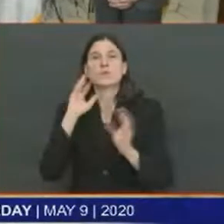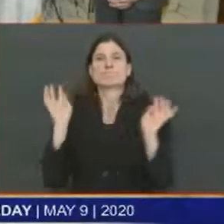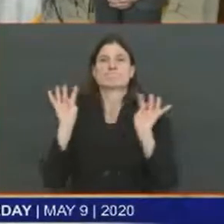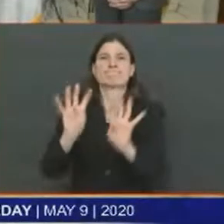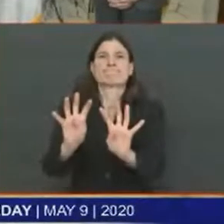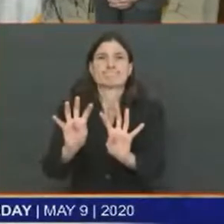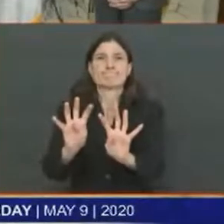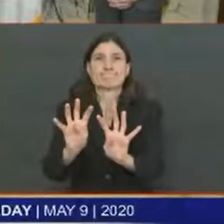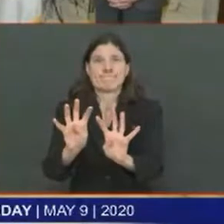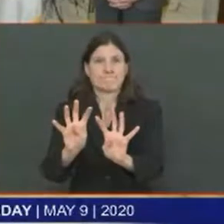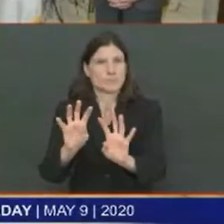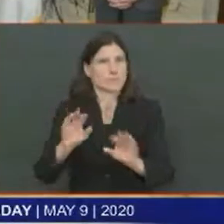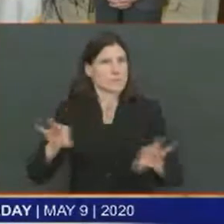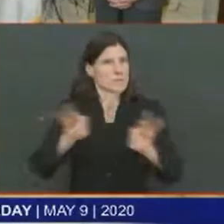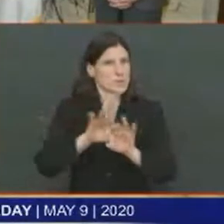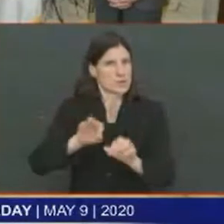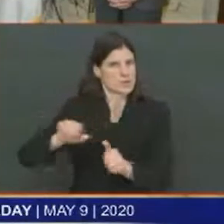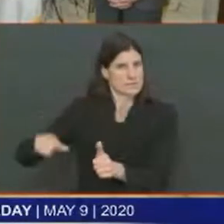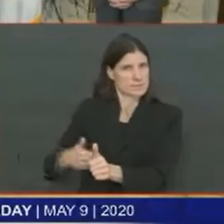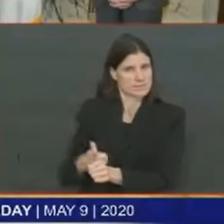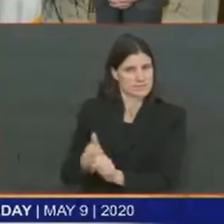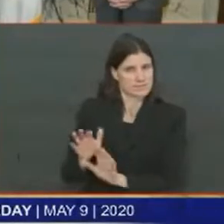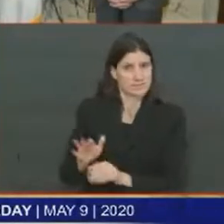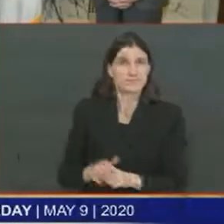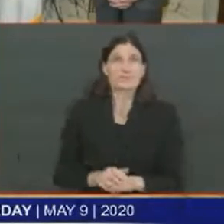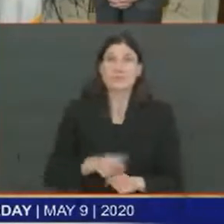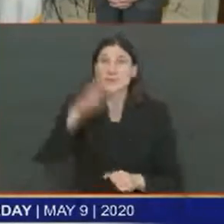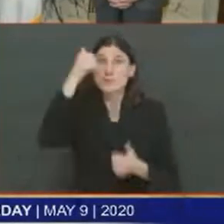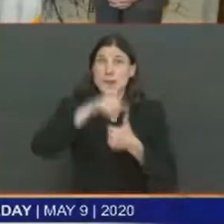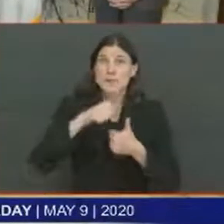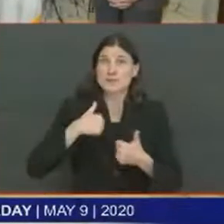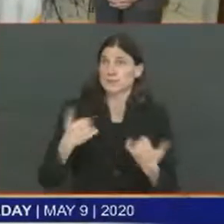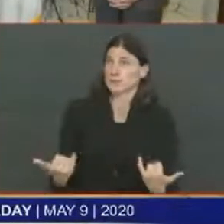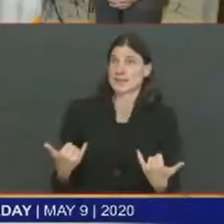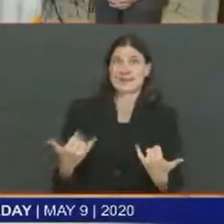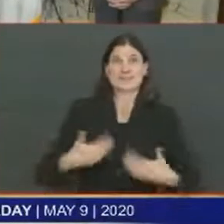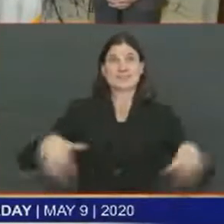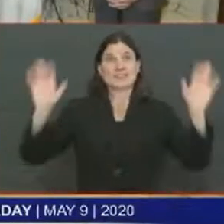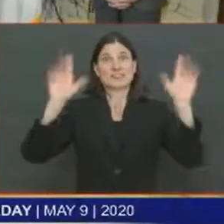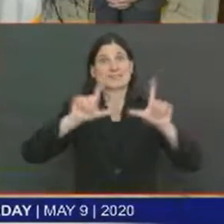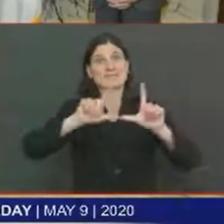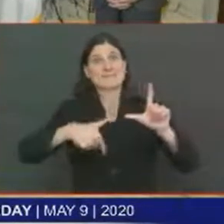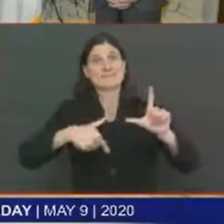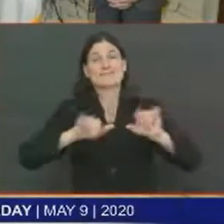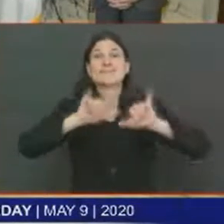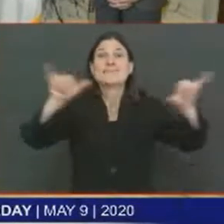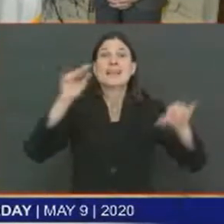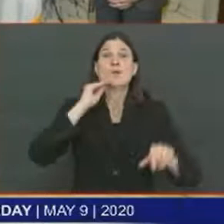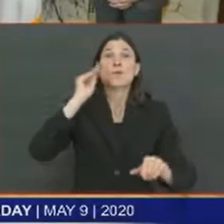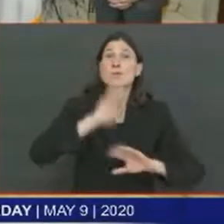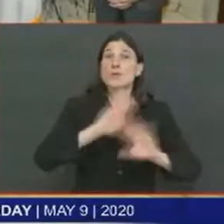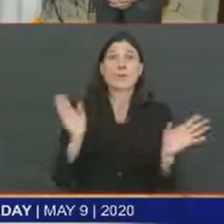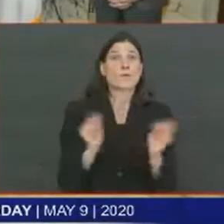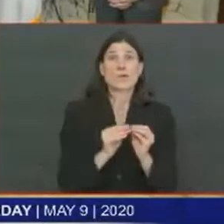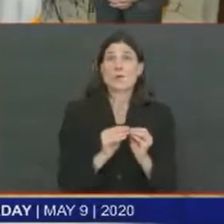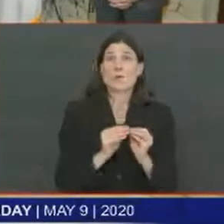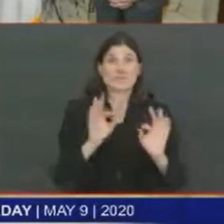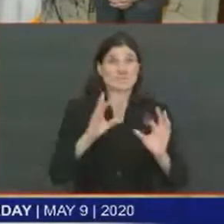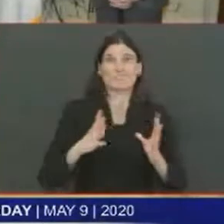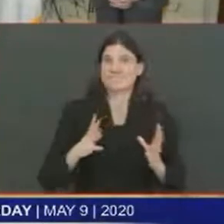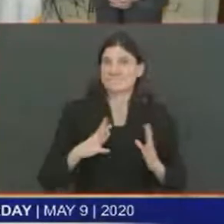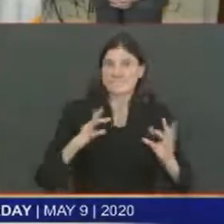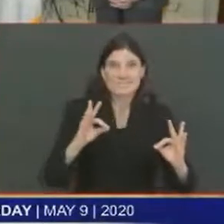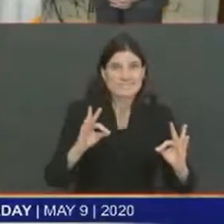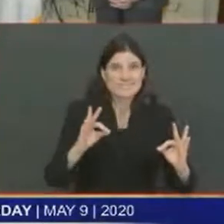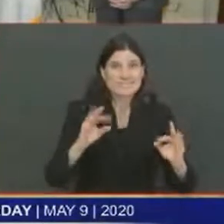still building our systems. We haven't rounded the curve, and so I'm asking you to go slow and follow the rules. Our next question is from